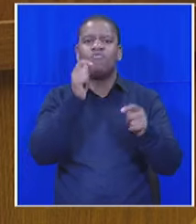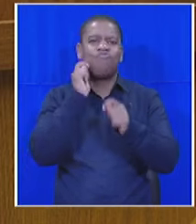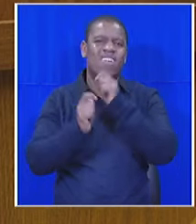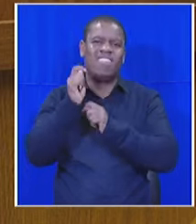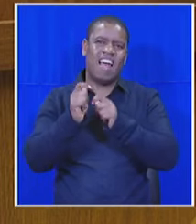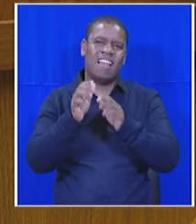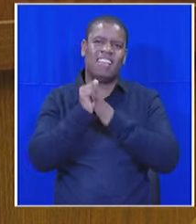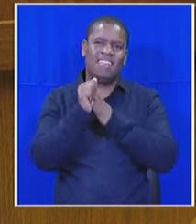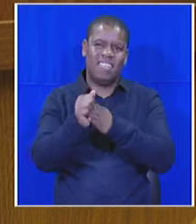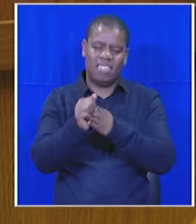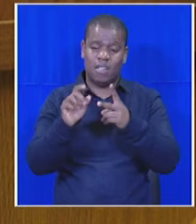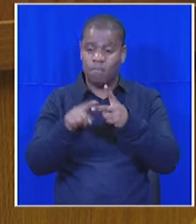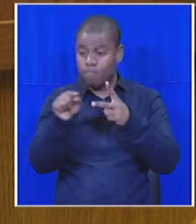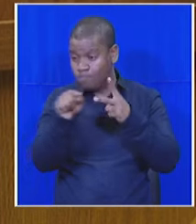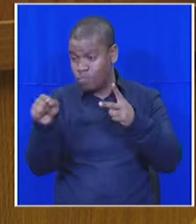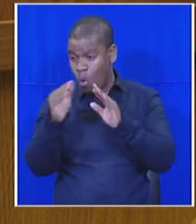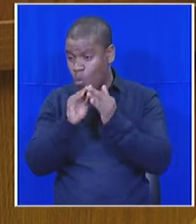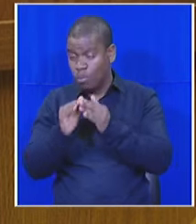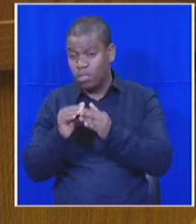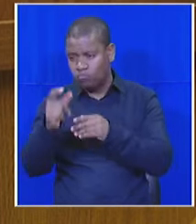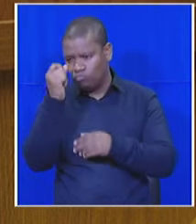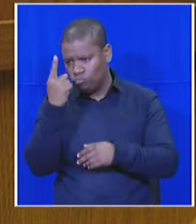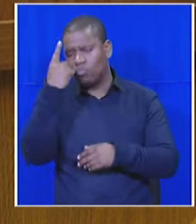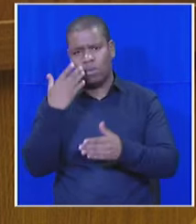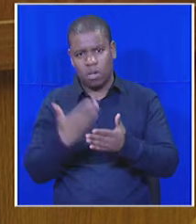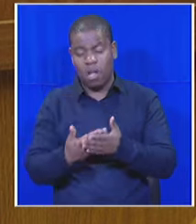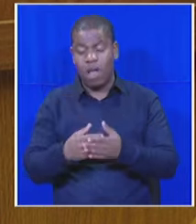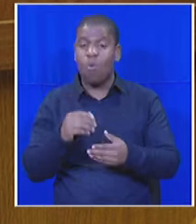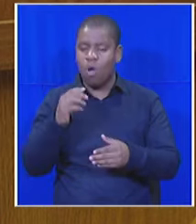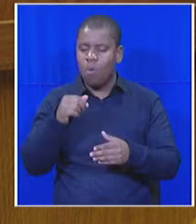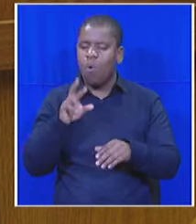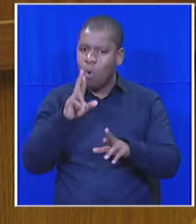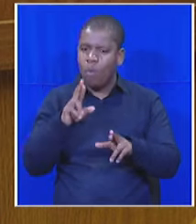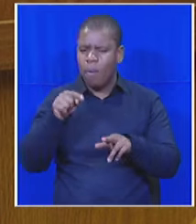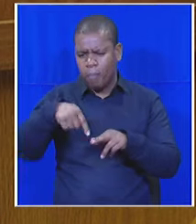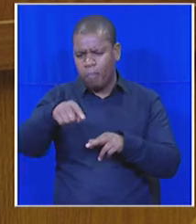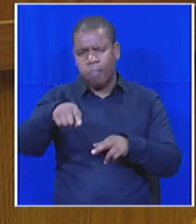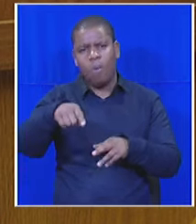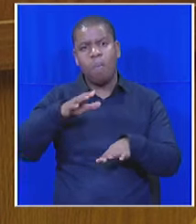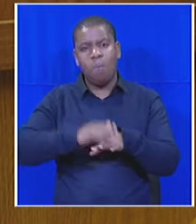and to our communities. We hope that very soon our communities will not be just misled by